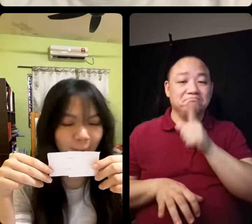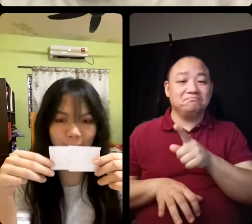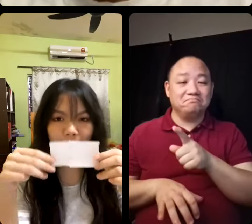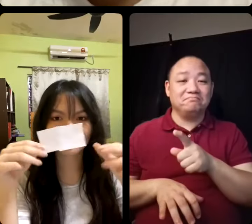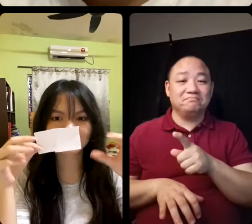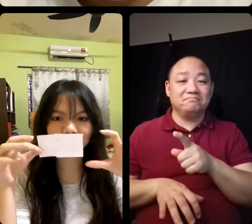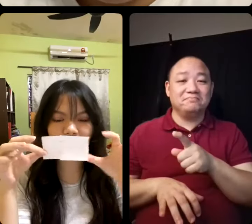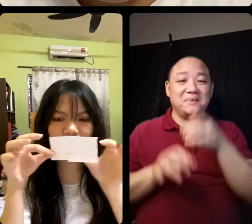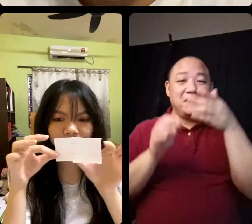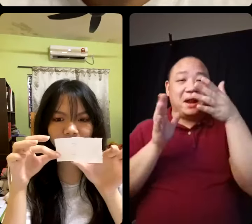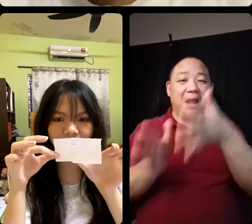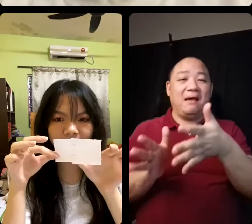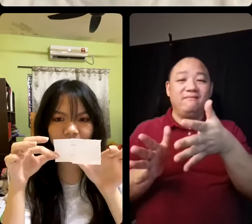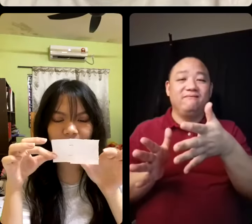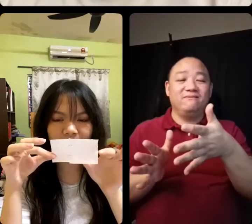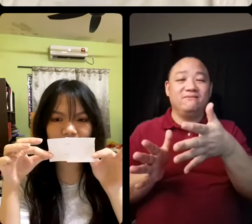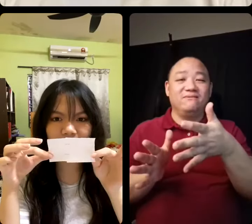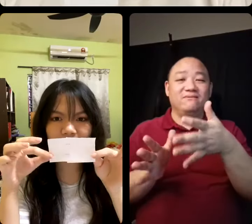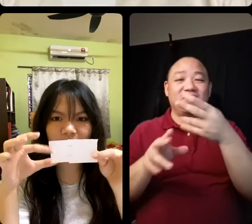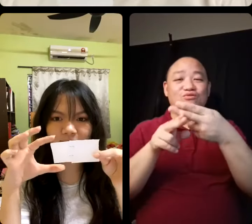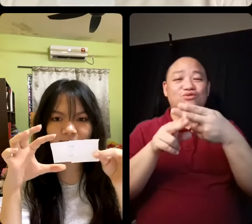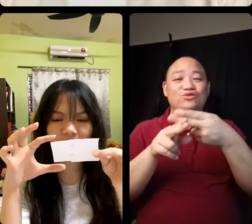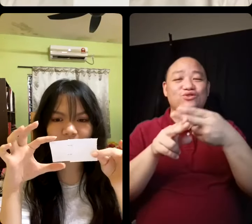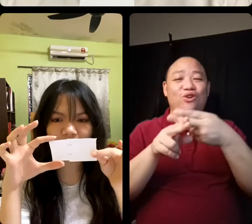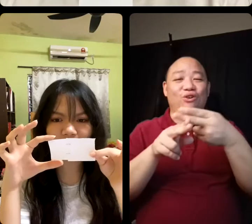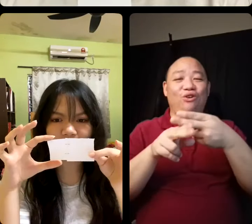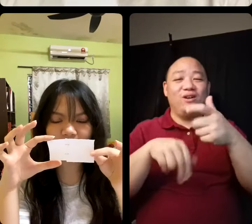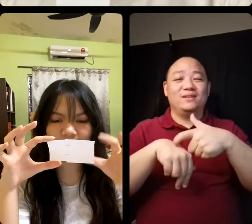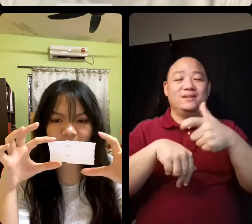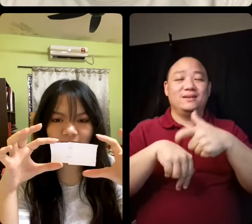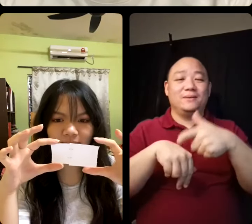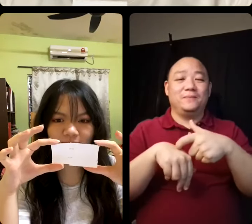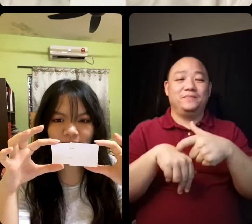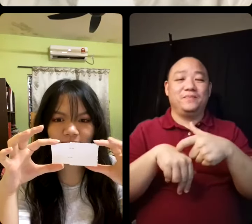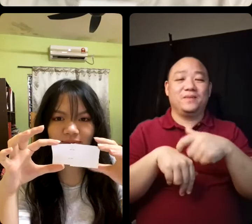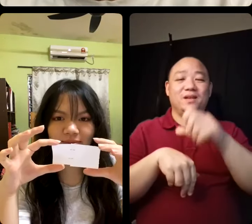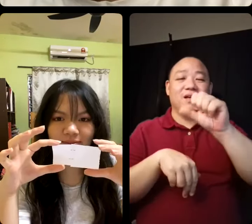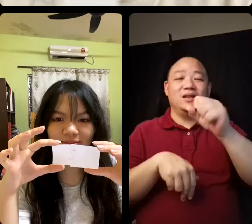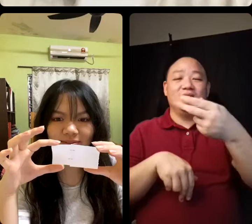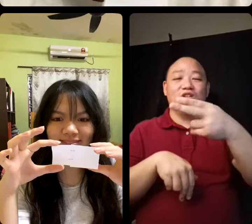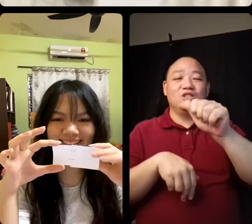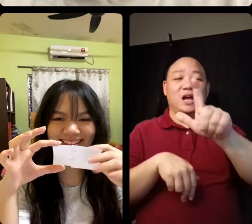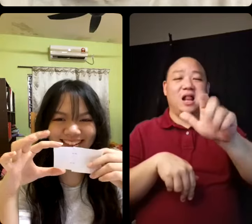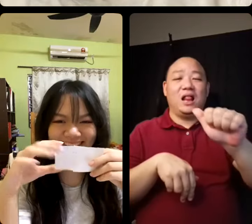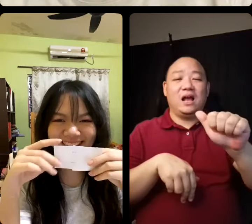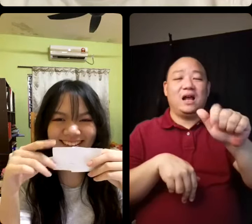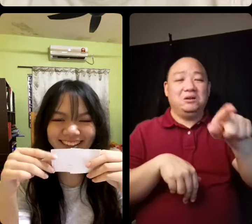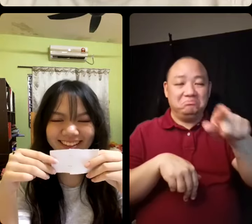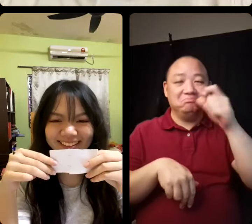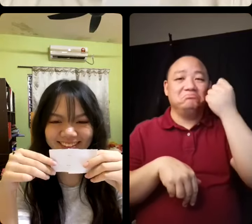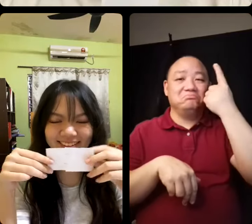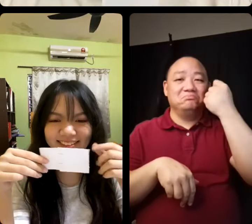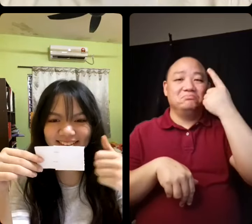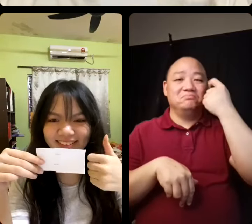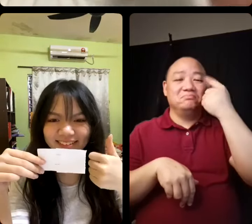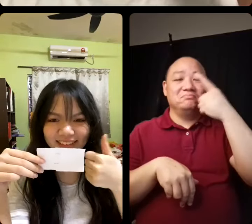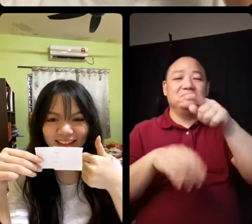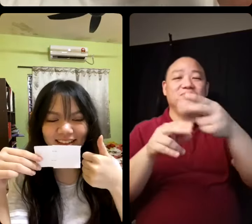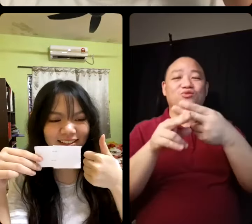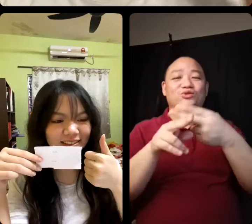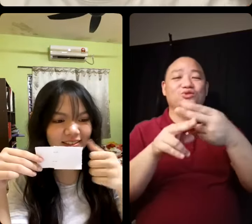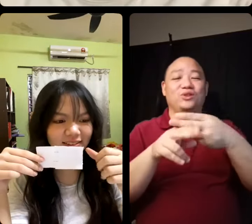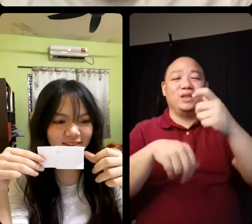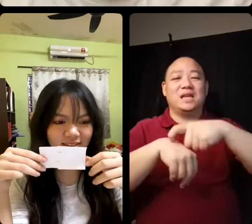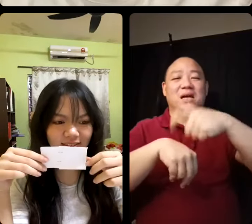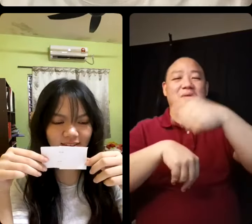time. And, oh, okay, Shala. Yeah, Shala, you understood the whole activity, which is great, okay? Thank you so much. And